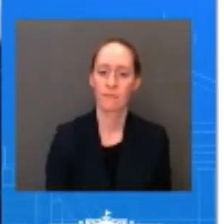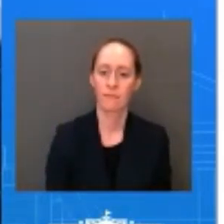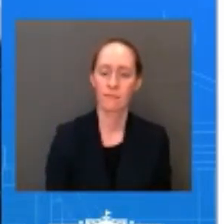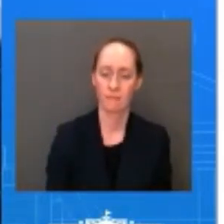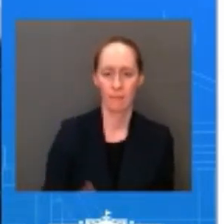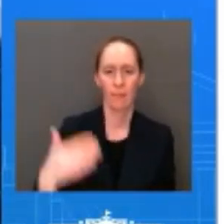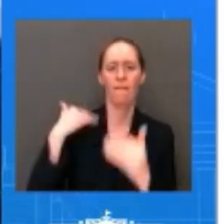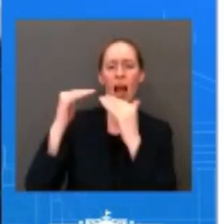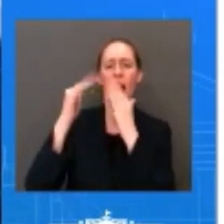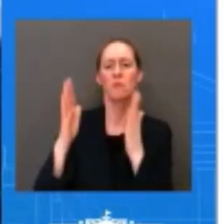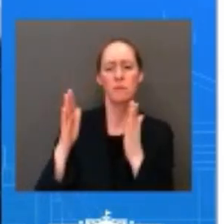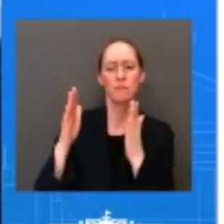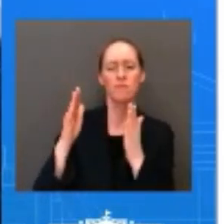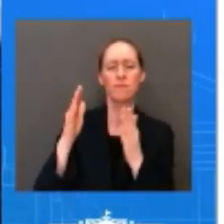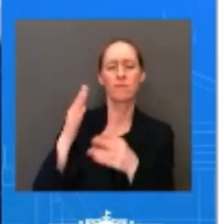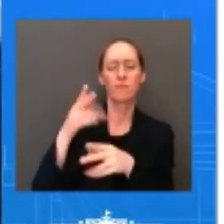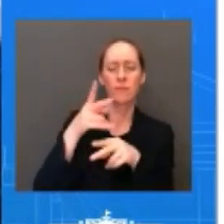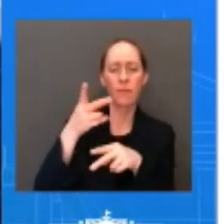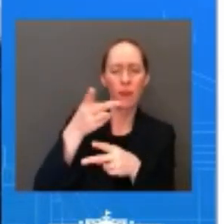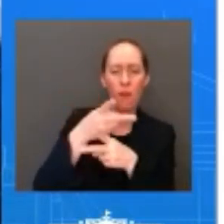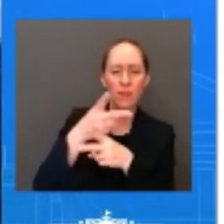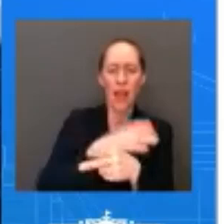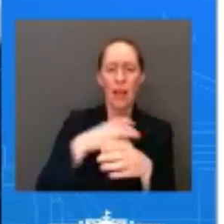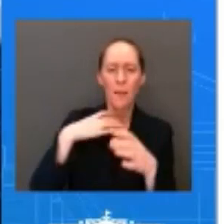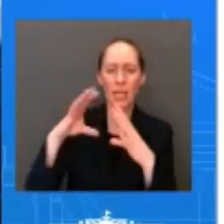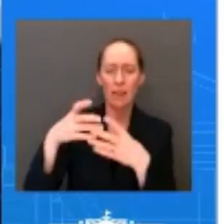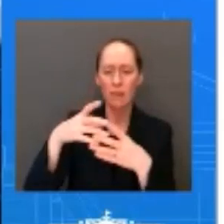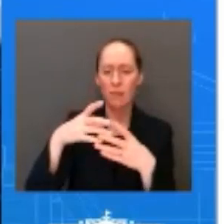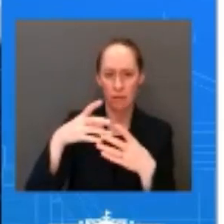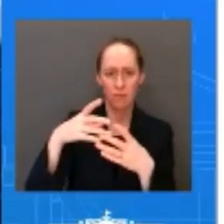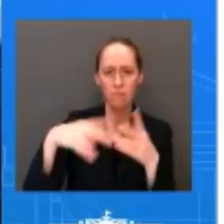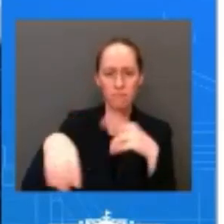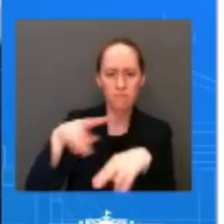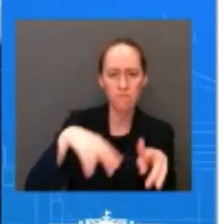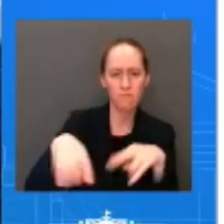a potential cover-up. Is President Biden involved in a cover-up?